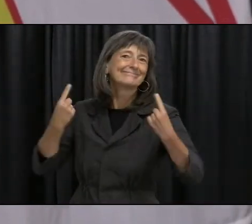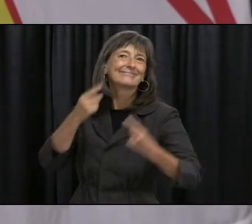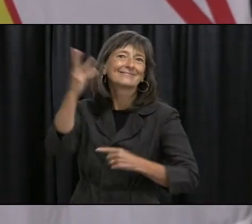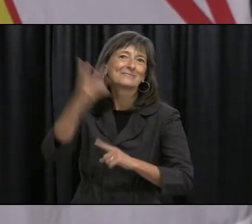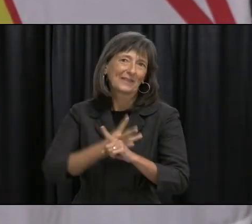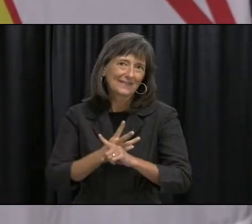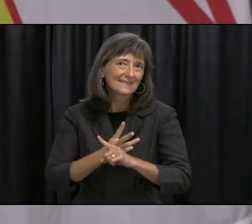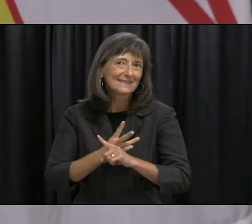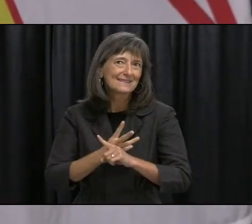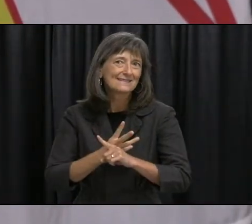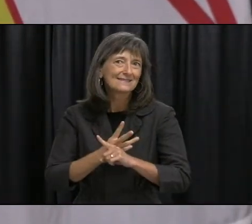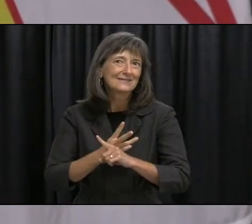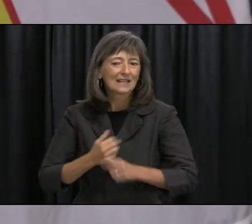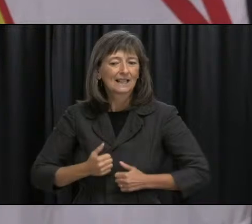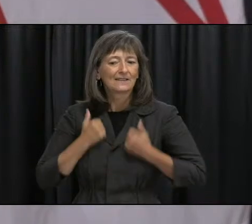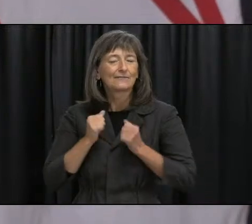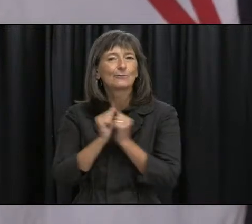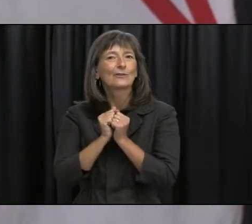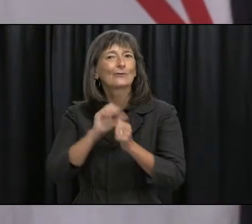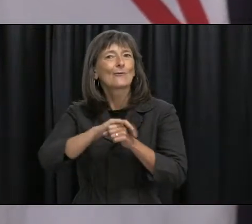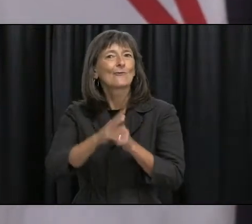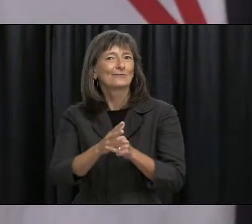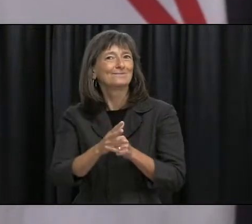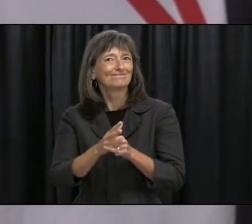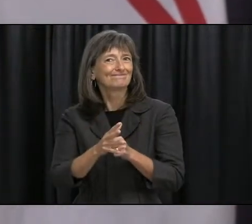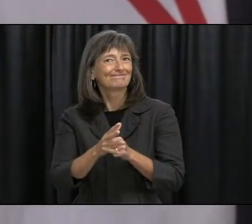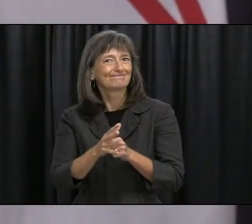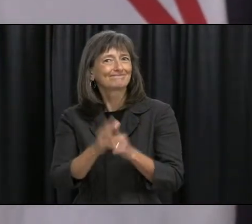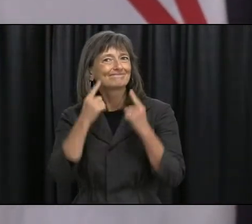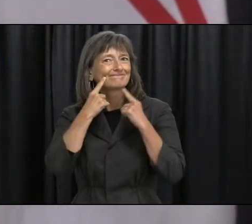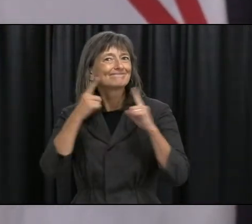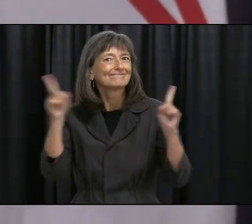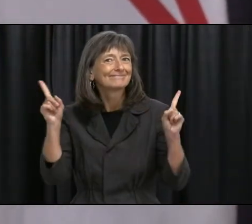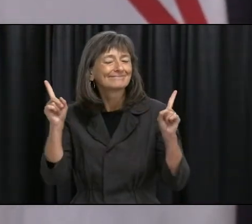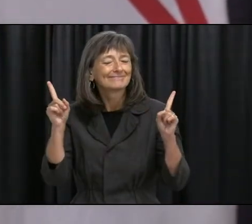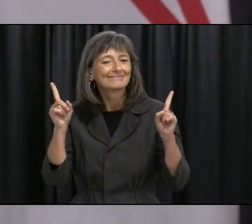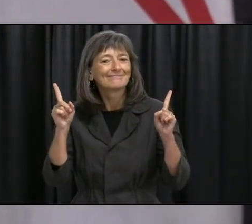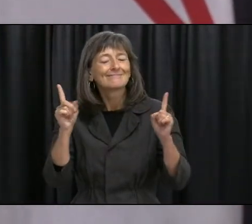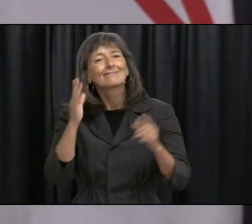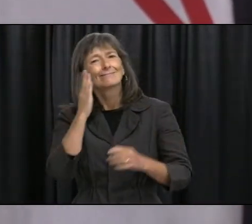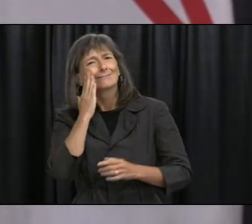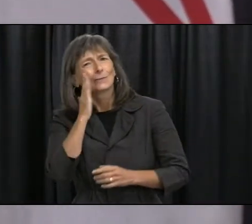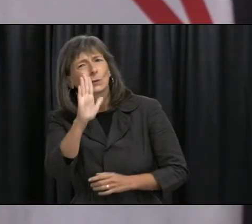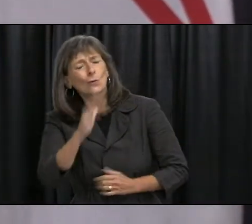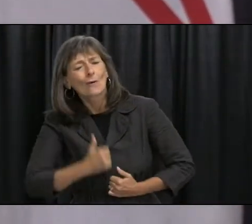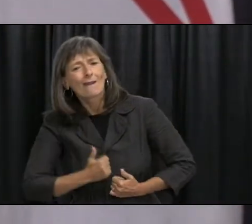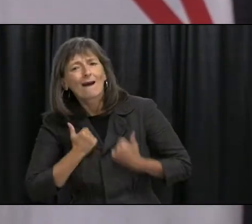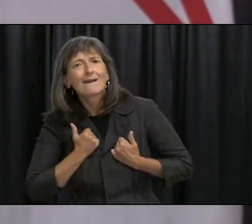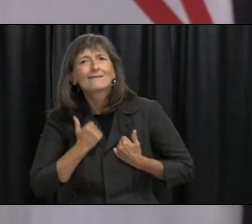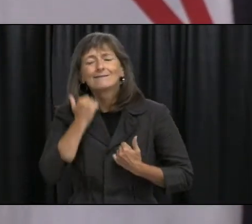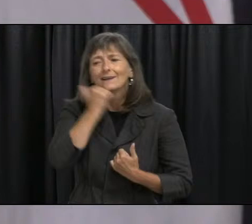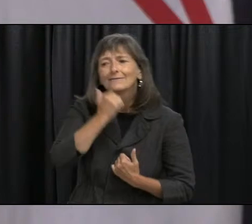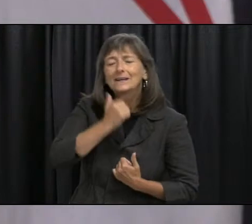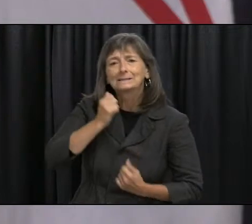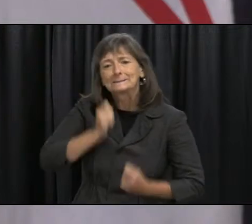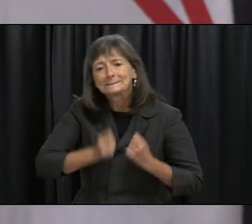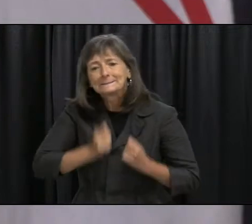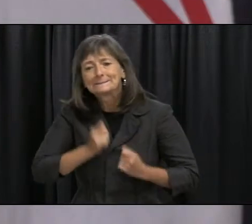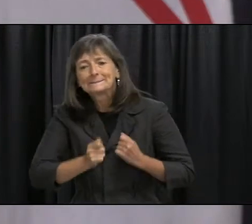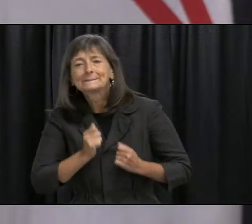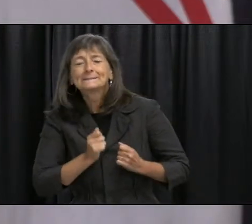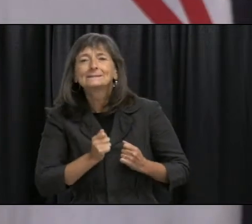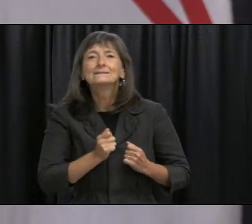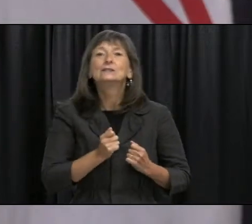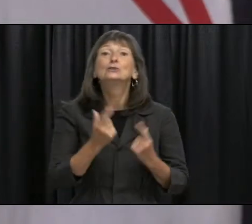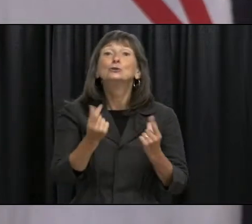months living with COVID-19. The lifestyle changes and sacrifices you have each made to protect your